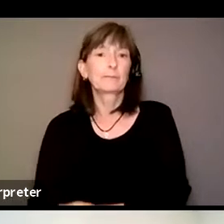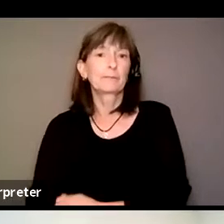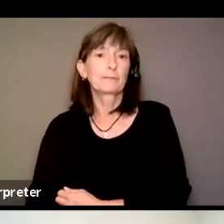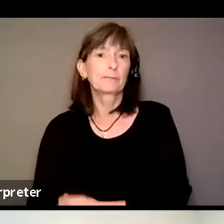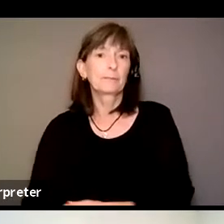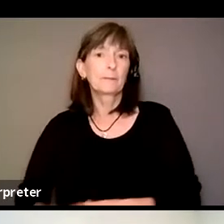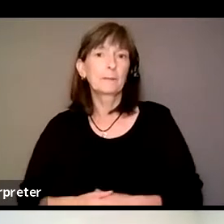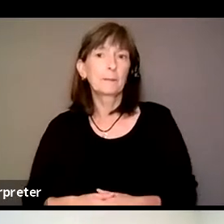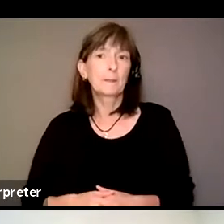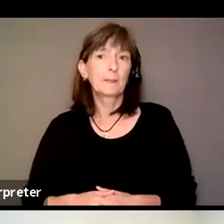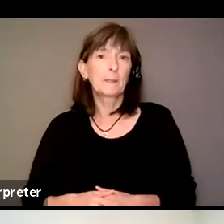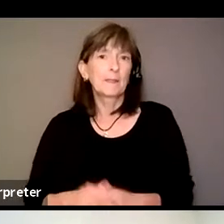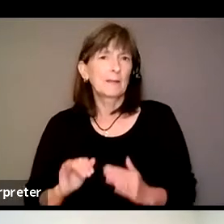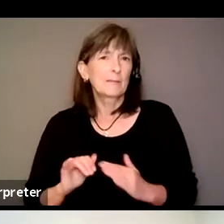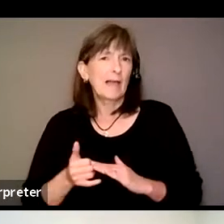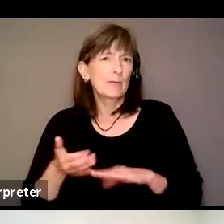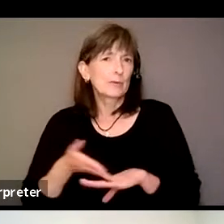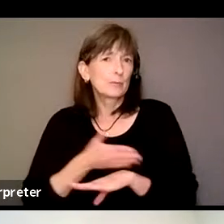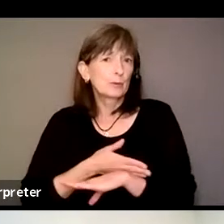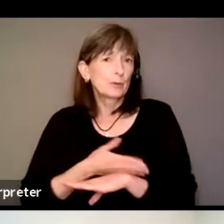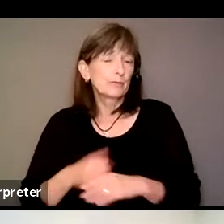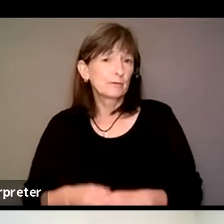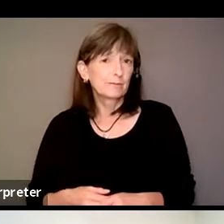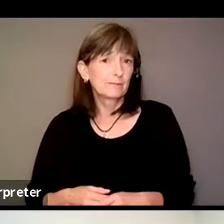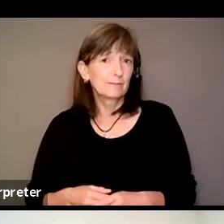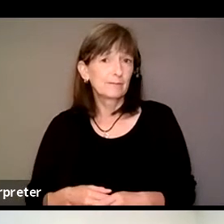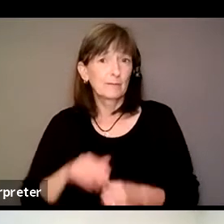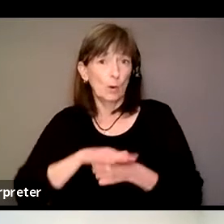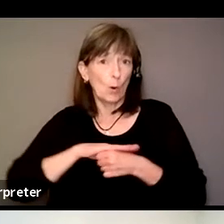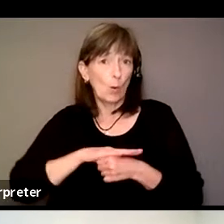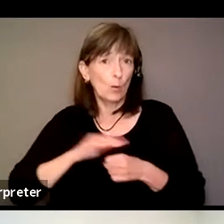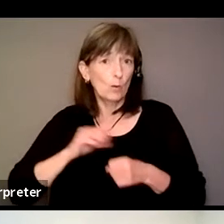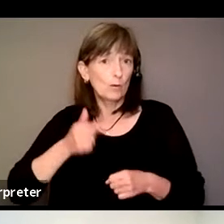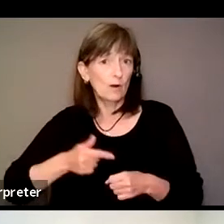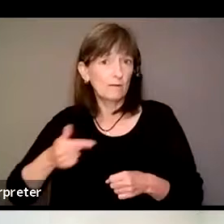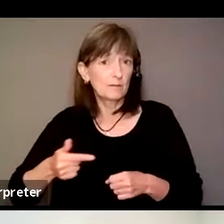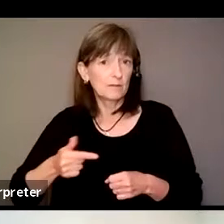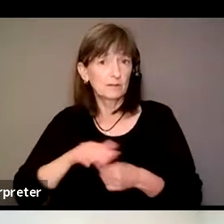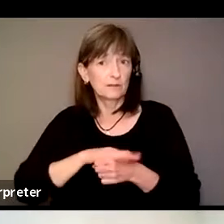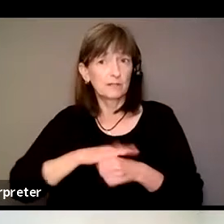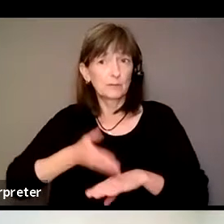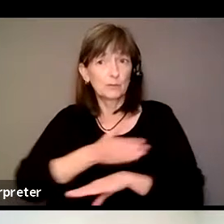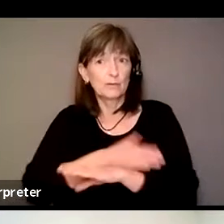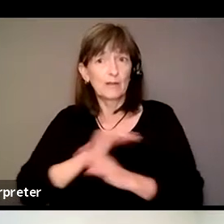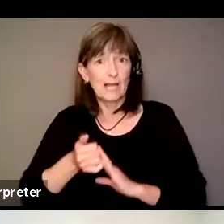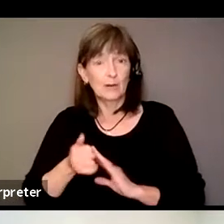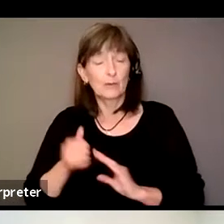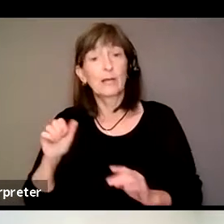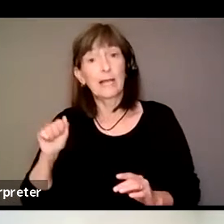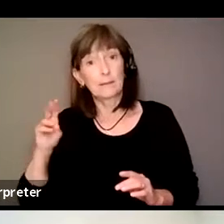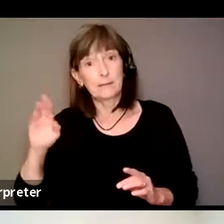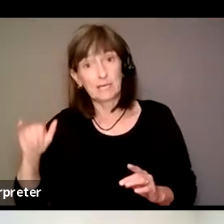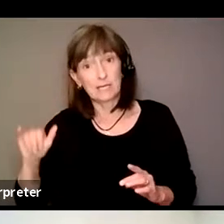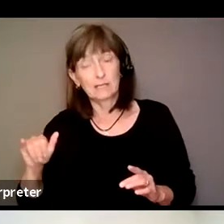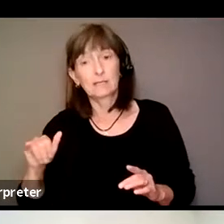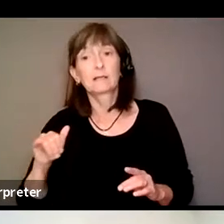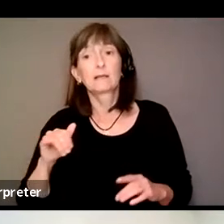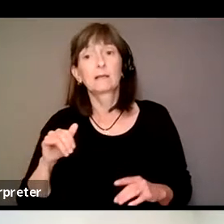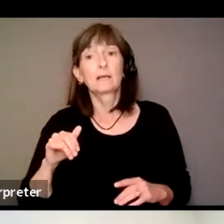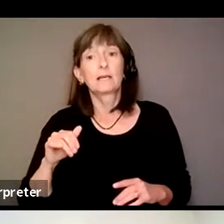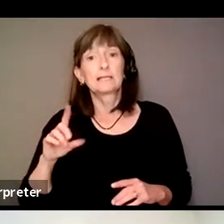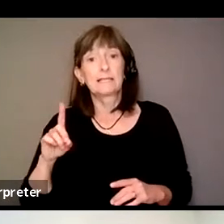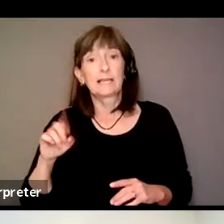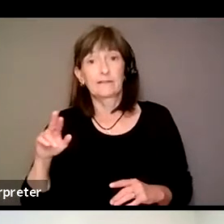What do you think is, how can we improve this local governance? Well, I think ultimately the responsibility comes down to